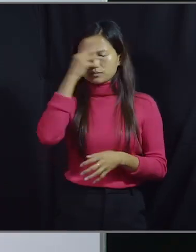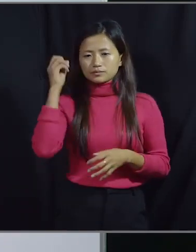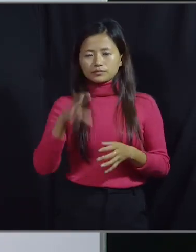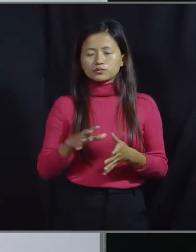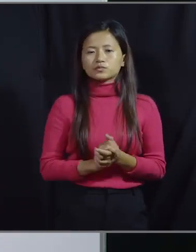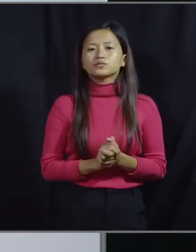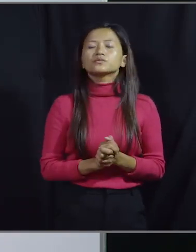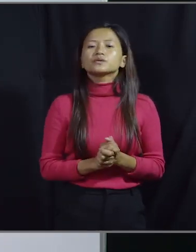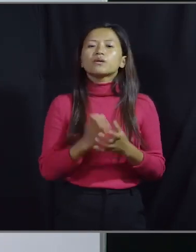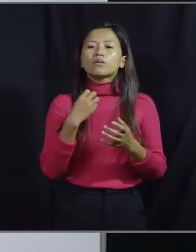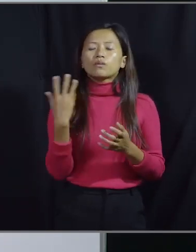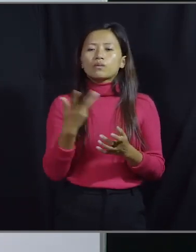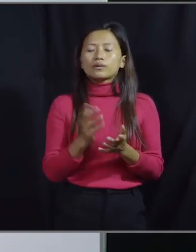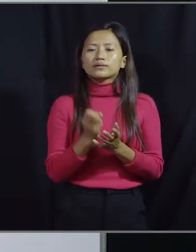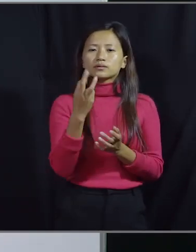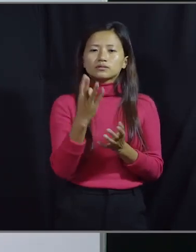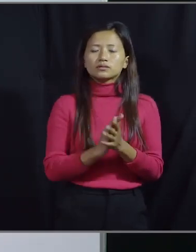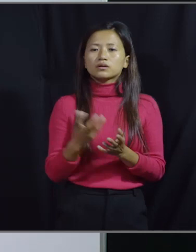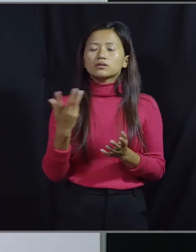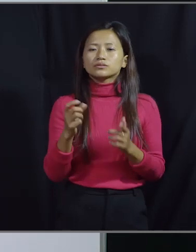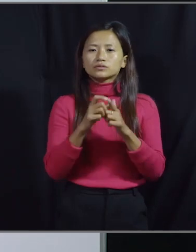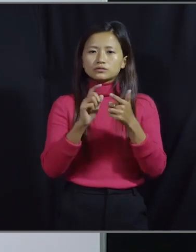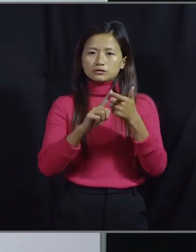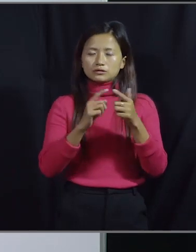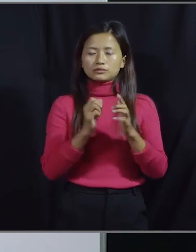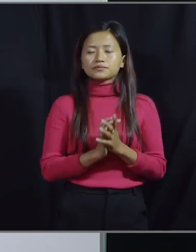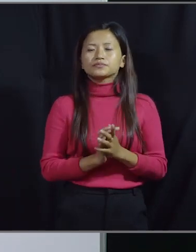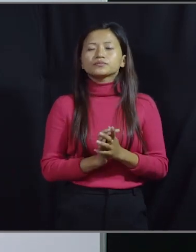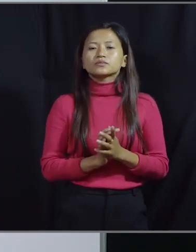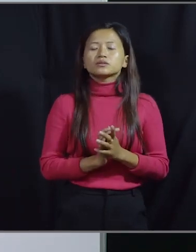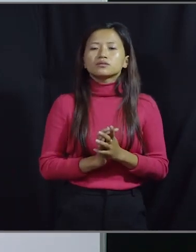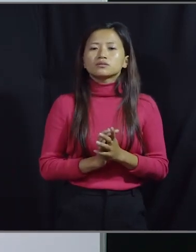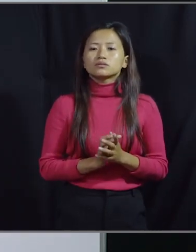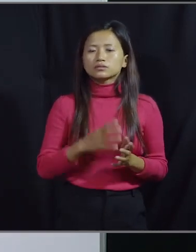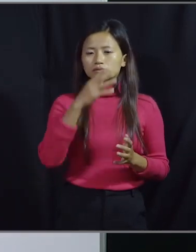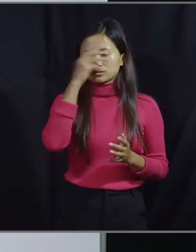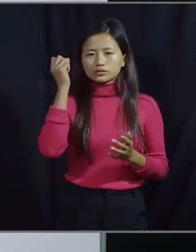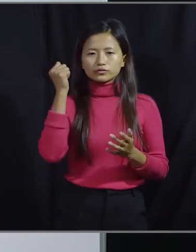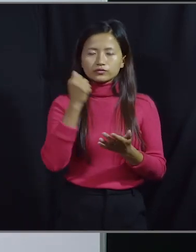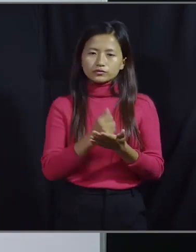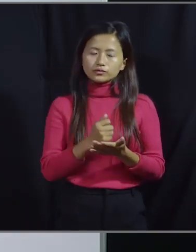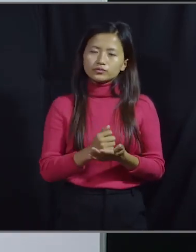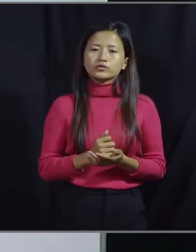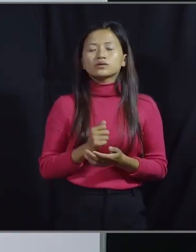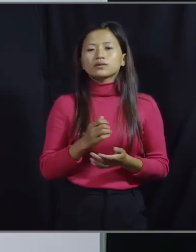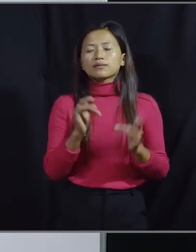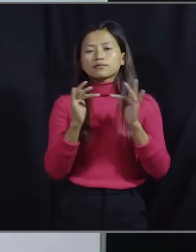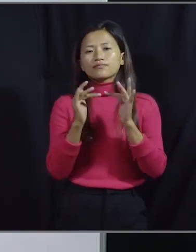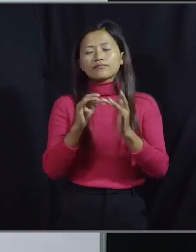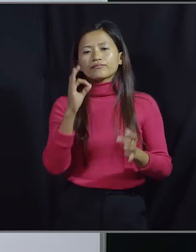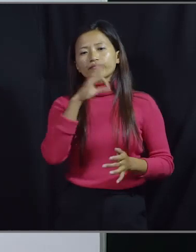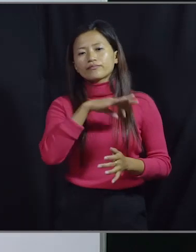while calculating how much has to be debited and credited. And also you should not forget the amount of this net profit.